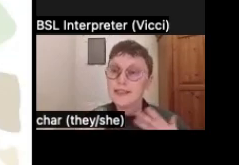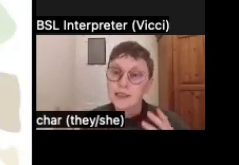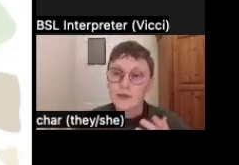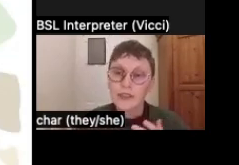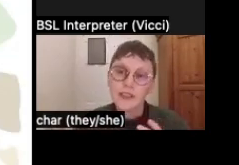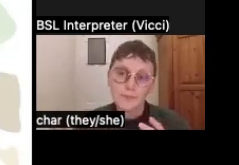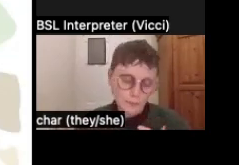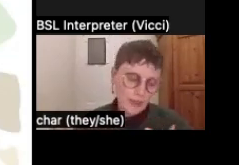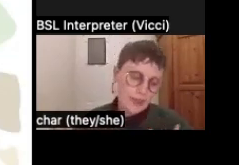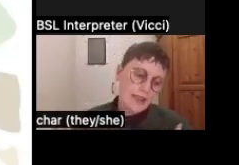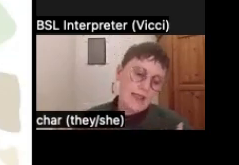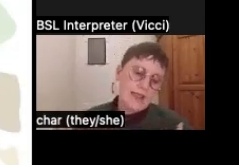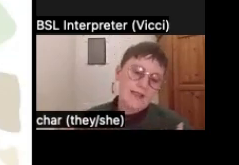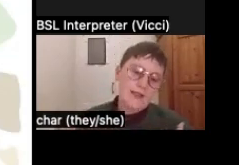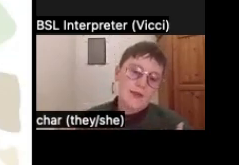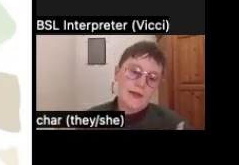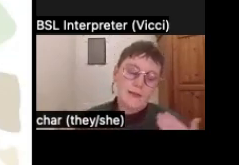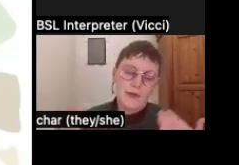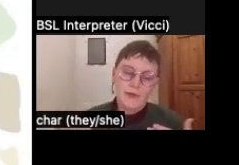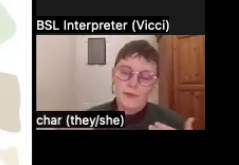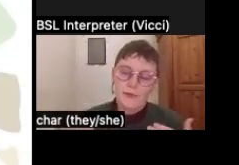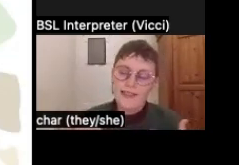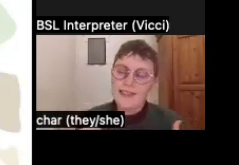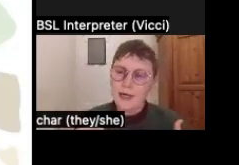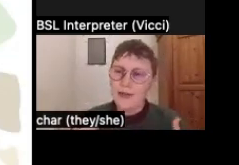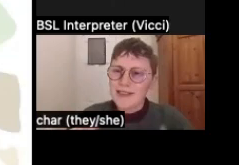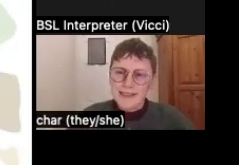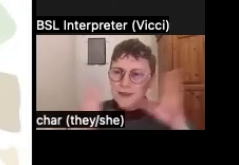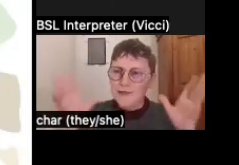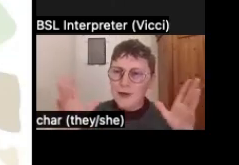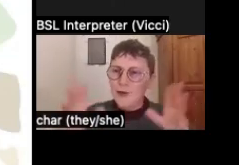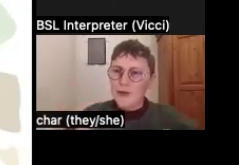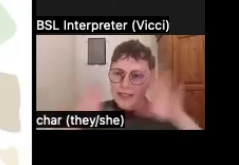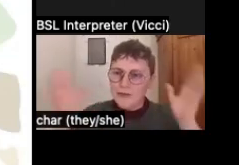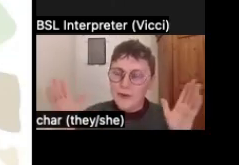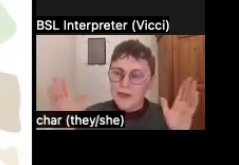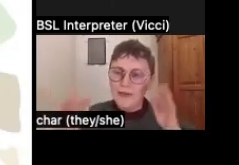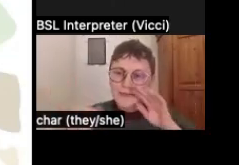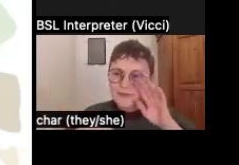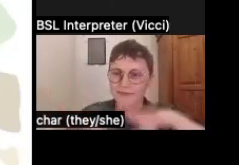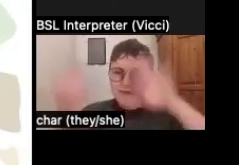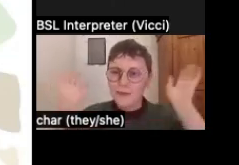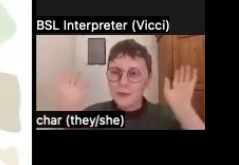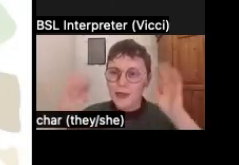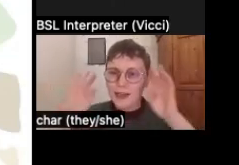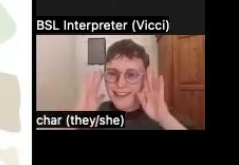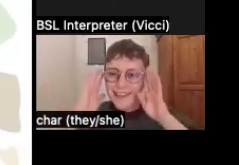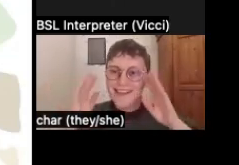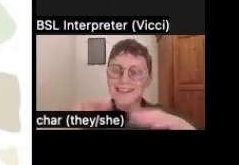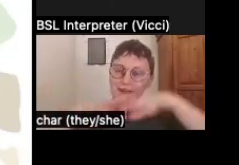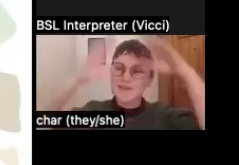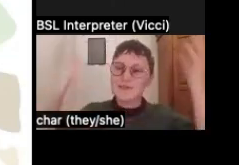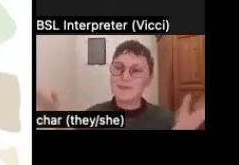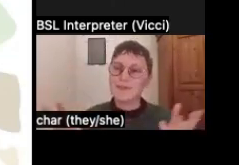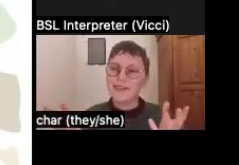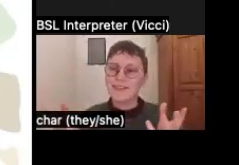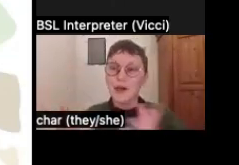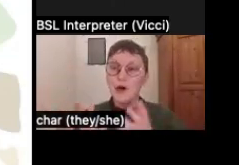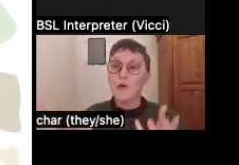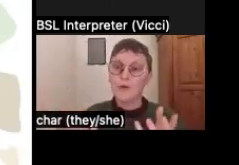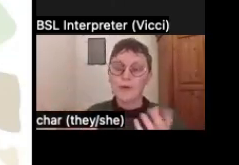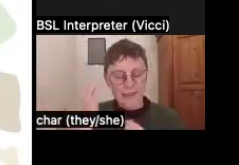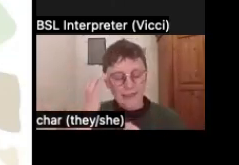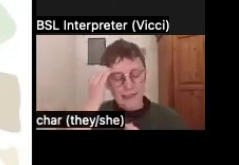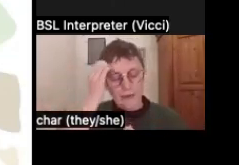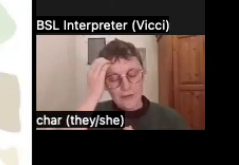and disintegration. So they were much less about this idea of a whole. They kind of went goodbye to the idea of something being